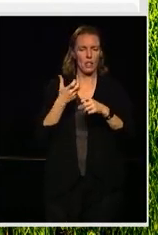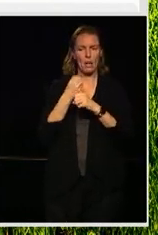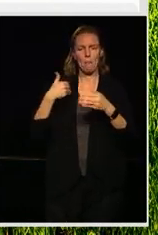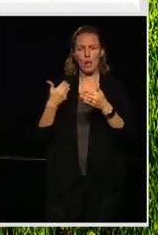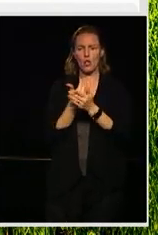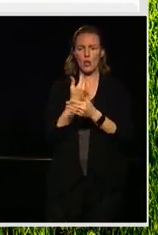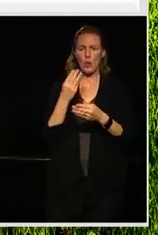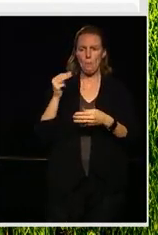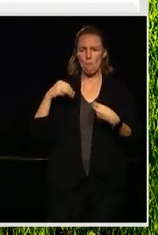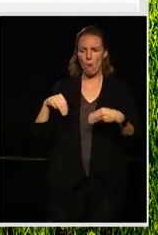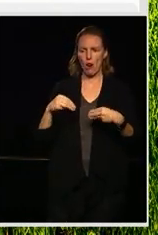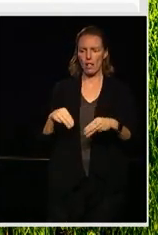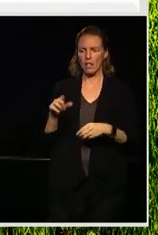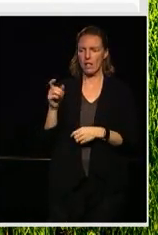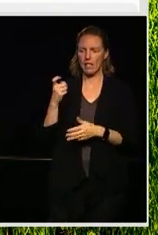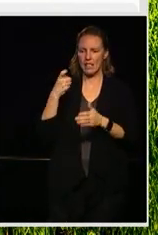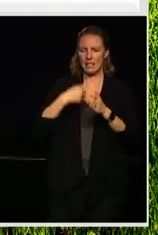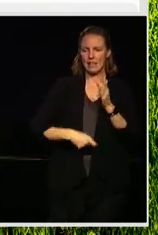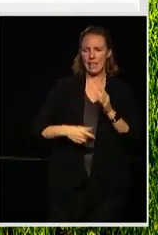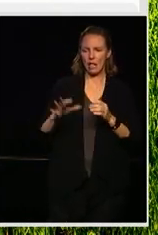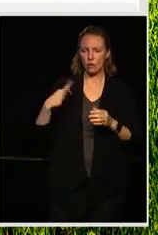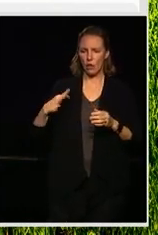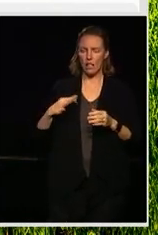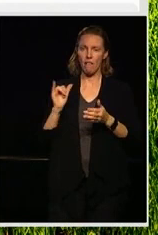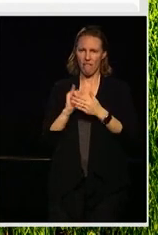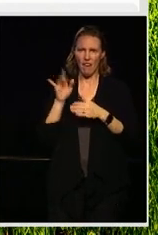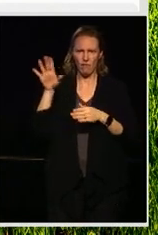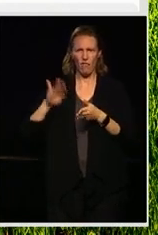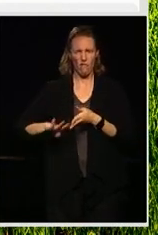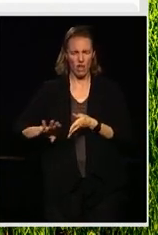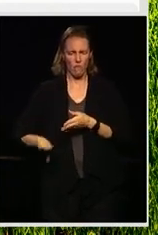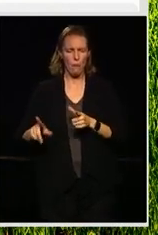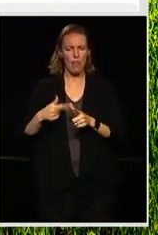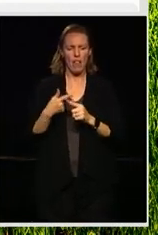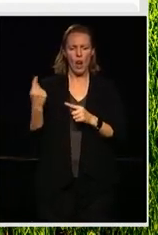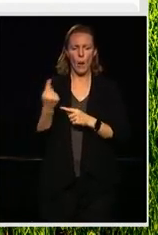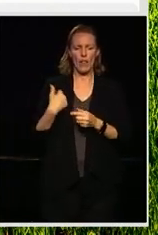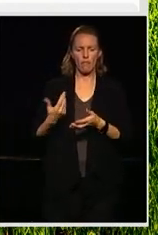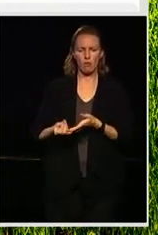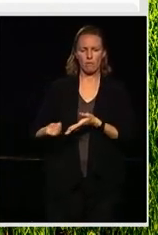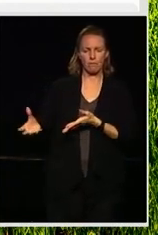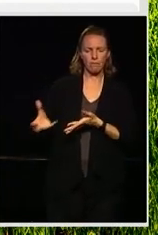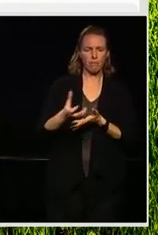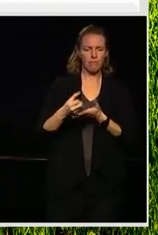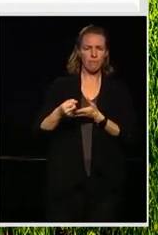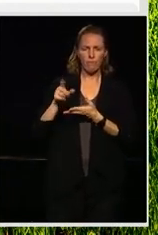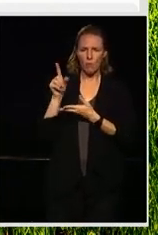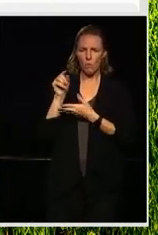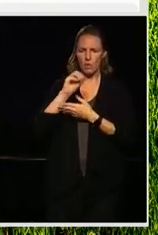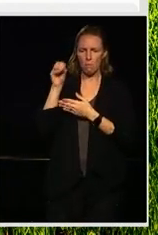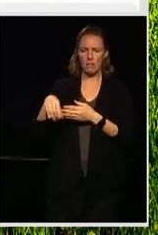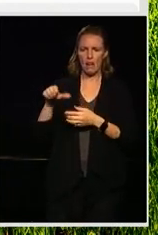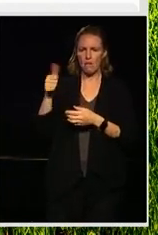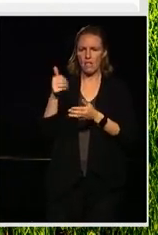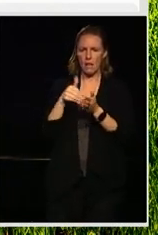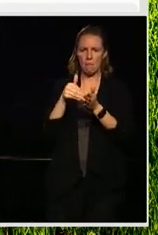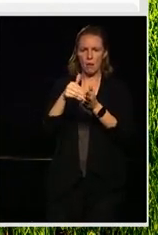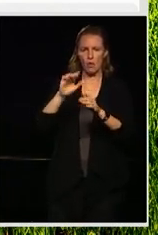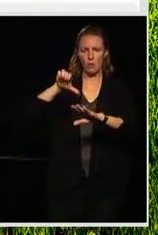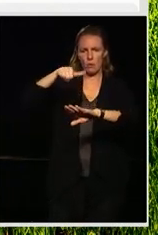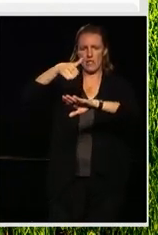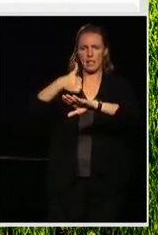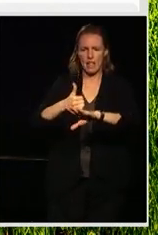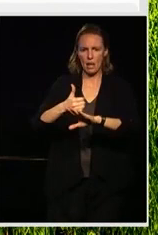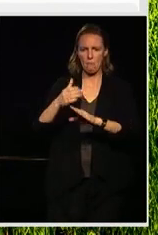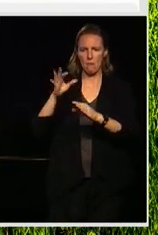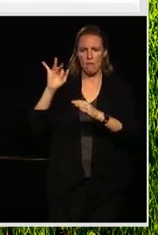market tax credits, which are forgivable. Then I only have to raise 20% of the $10 million needed to set up the